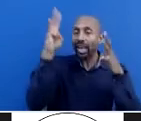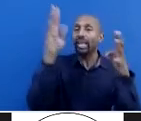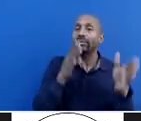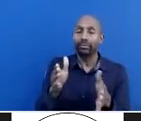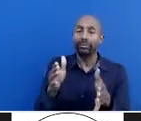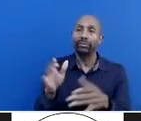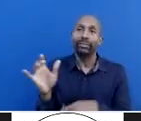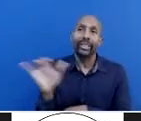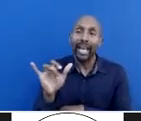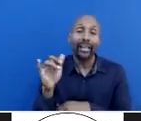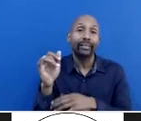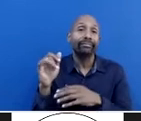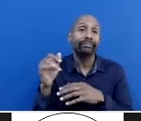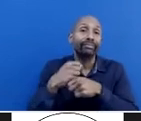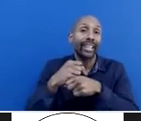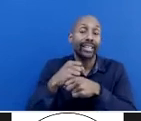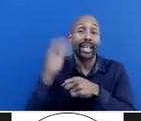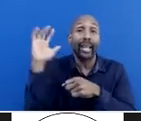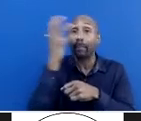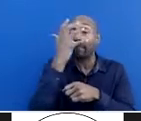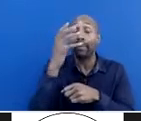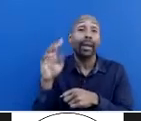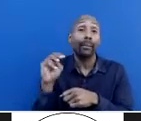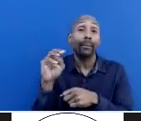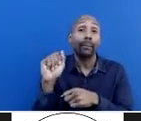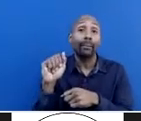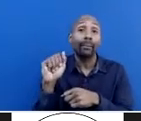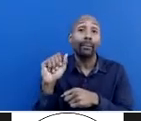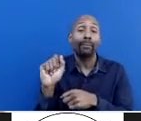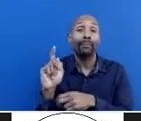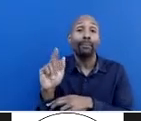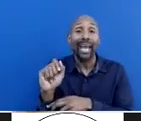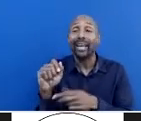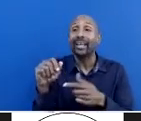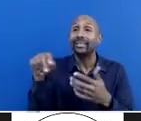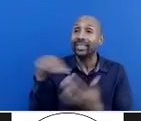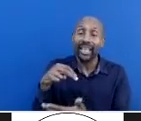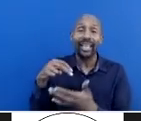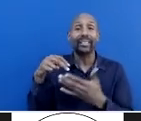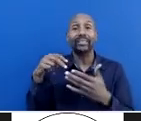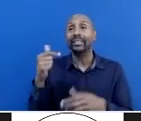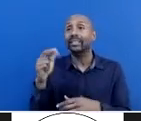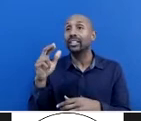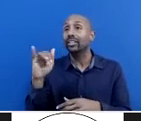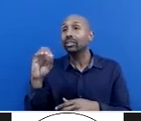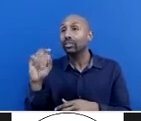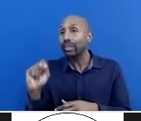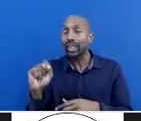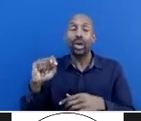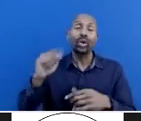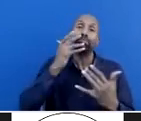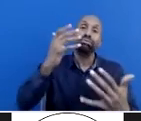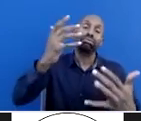and dancing, whether it is through the griot's recitation of oral performance, it always has